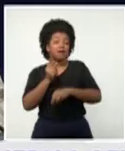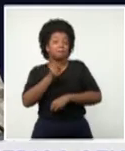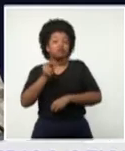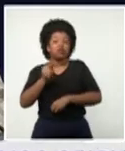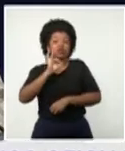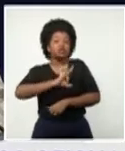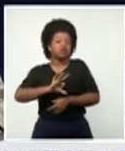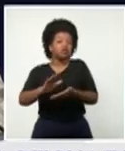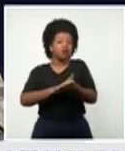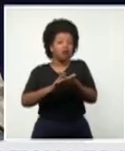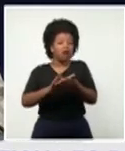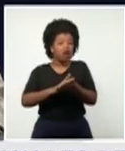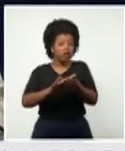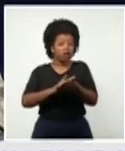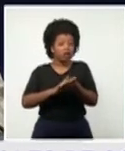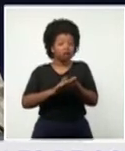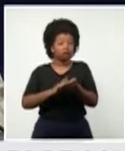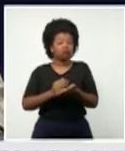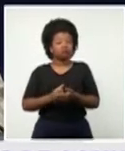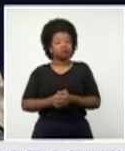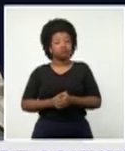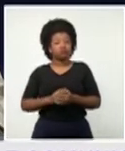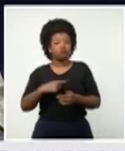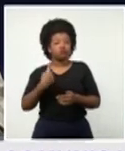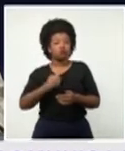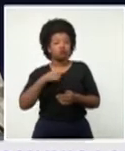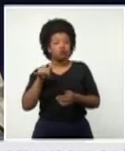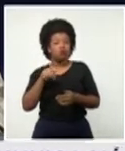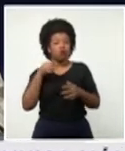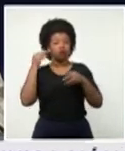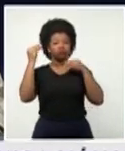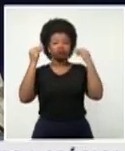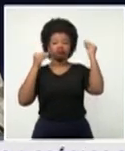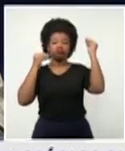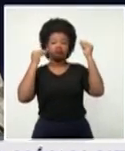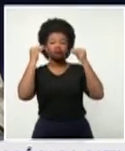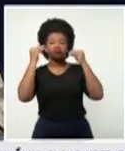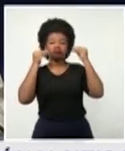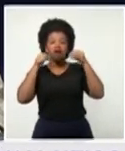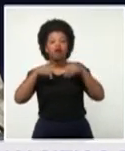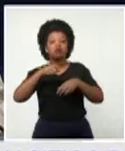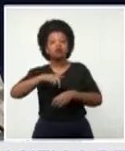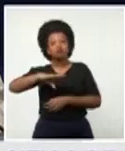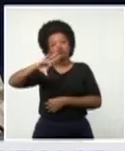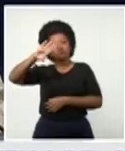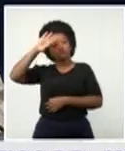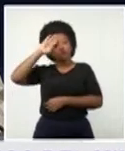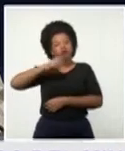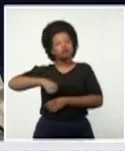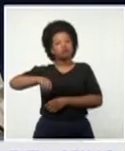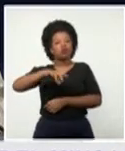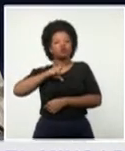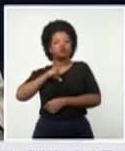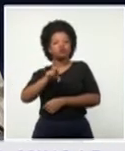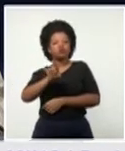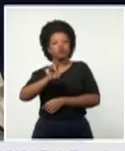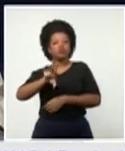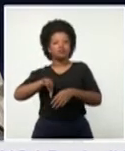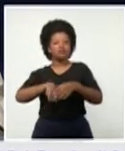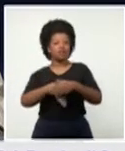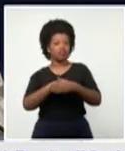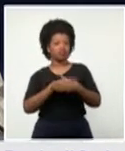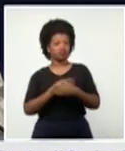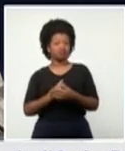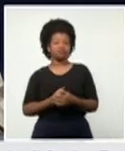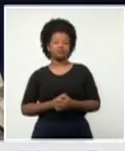increasingly noticeable that asymptomatic cases are prevailing. And then we decided to take a look at the behavior